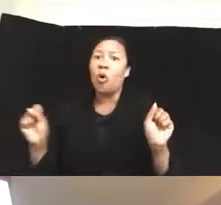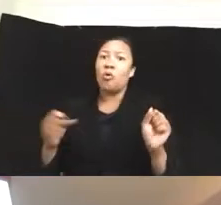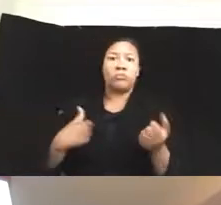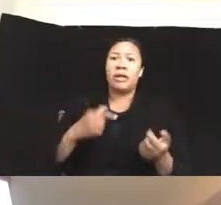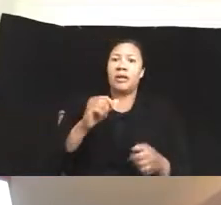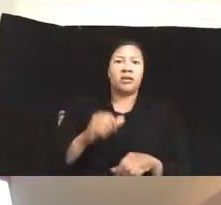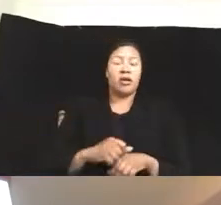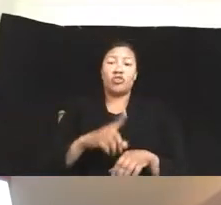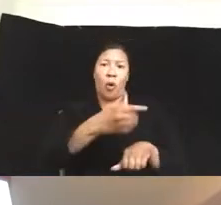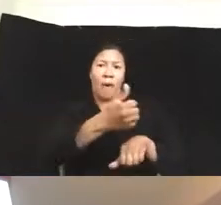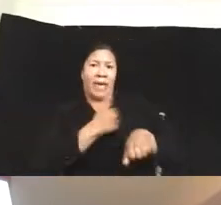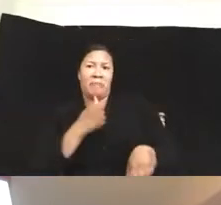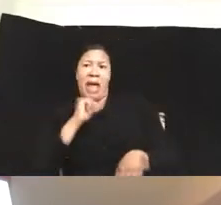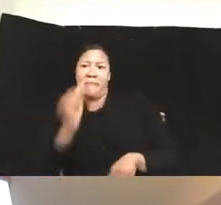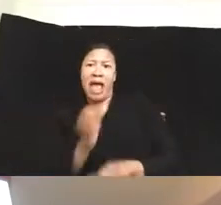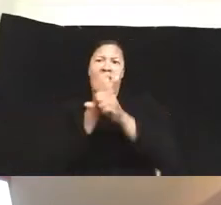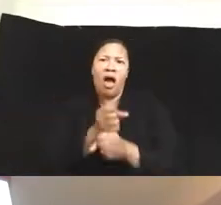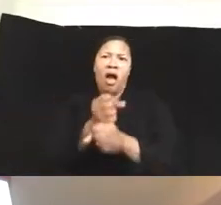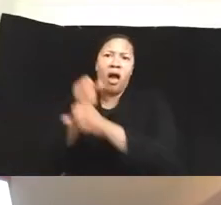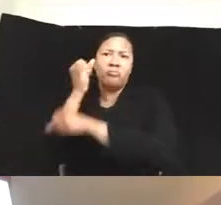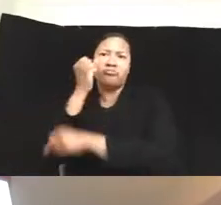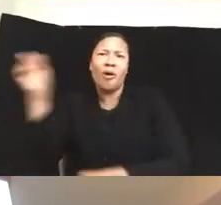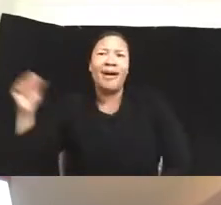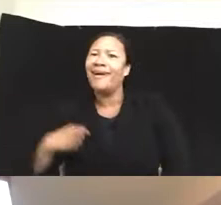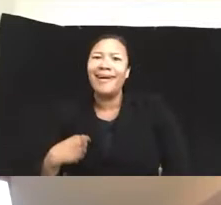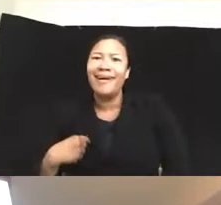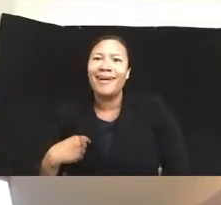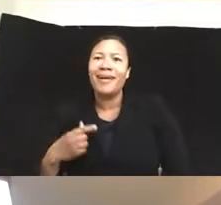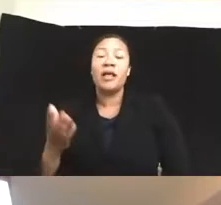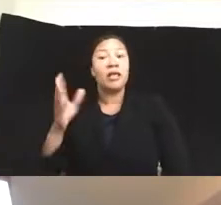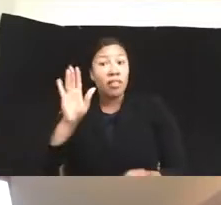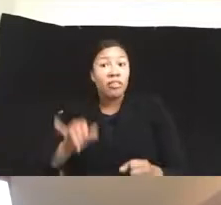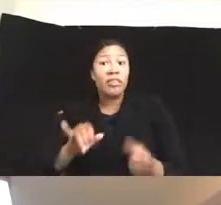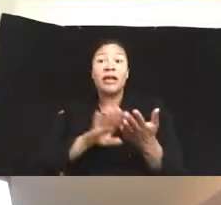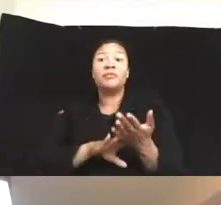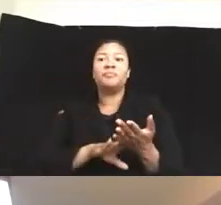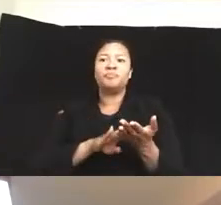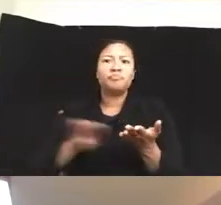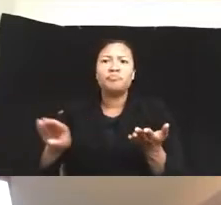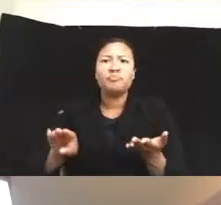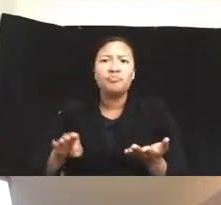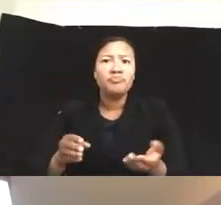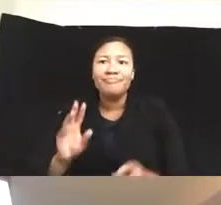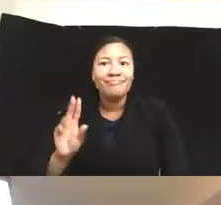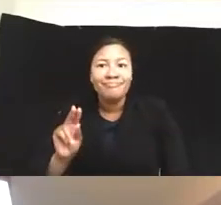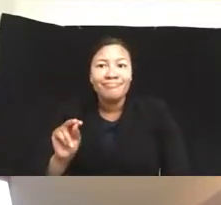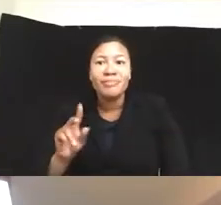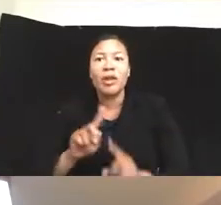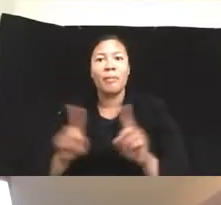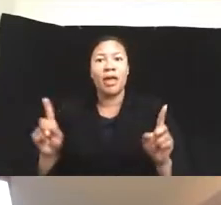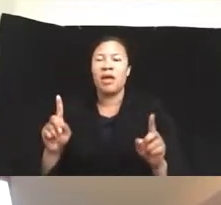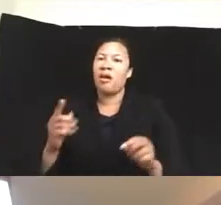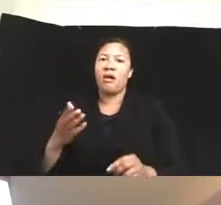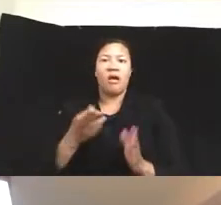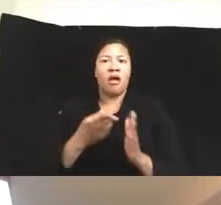that excuse. I mean, we all have to decide what and where we step in and where we can, but I'm saying at the very least, you have to do